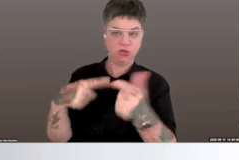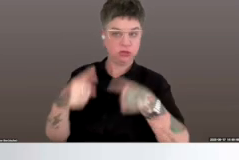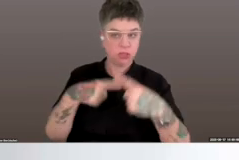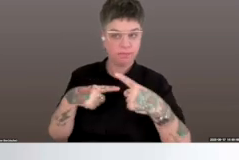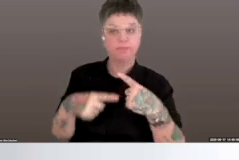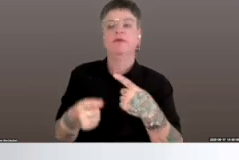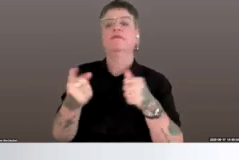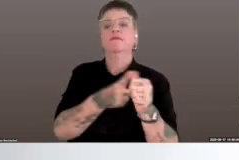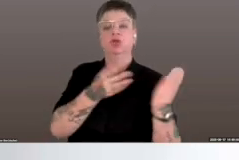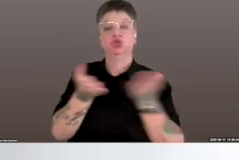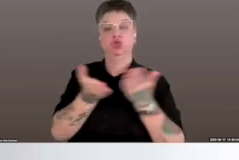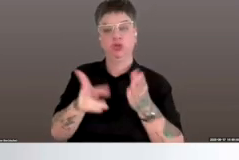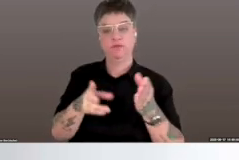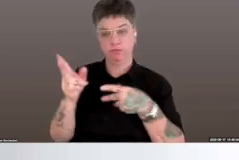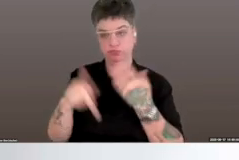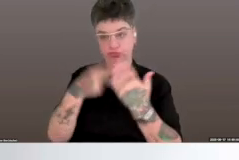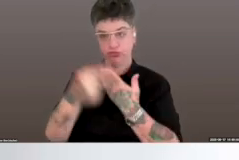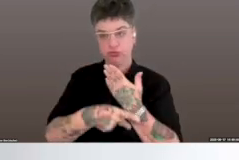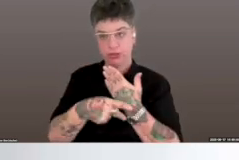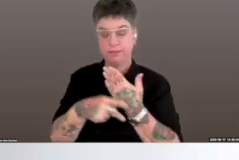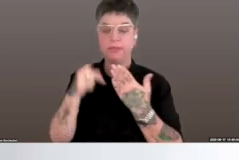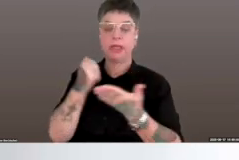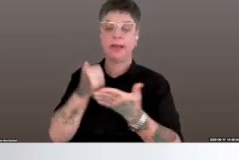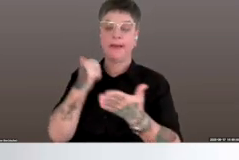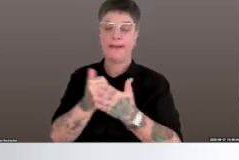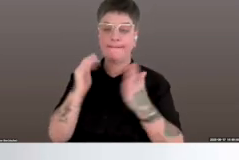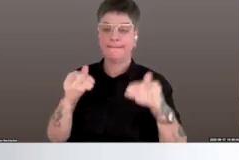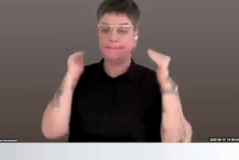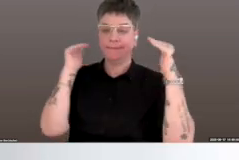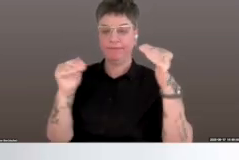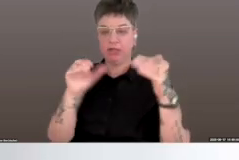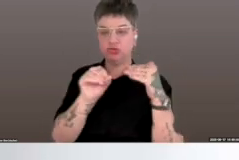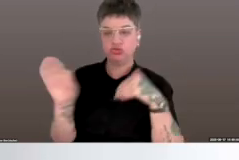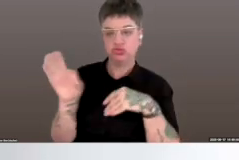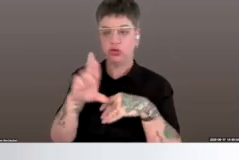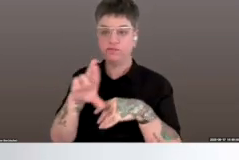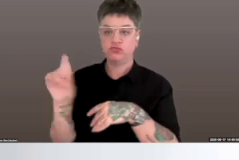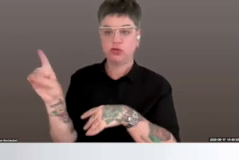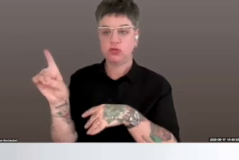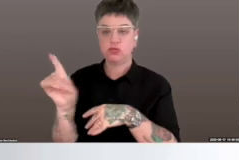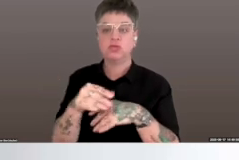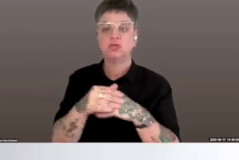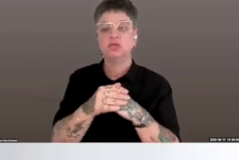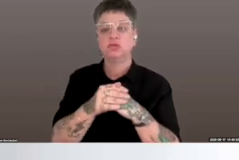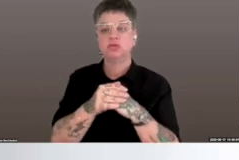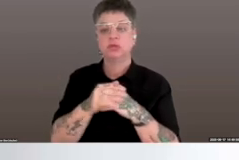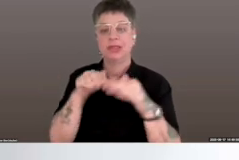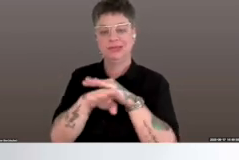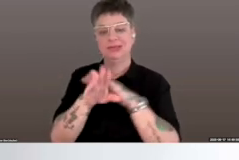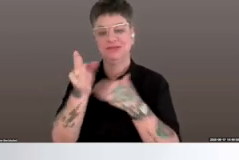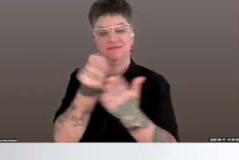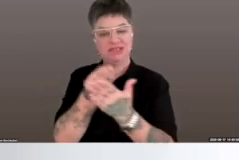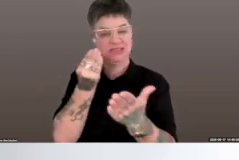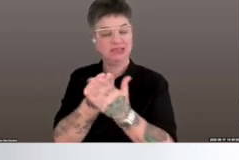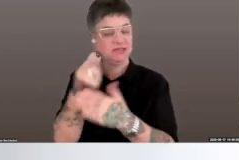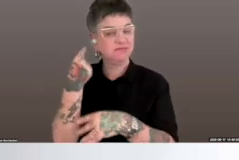to accelerate the deployment of advanced off road technology by making it easier for fleets to access funding. This access to funding